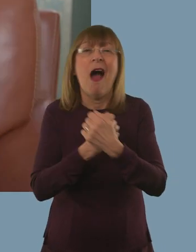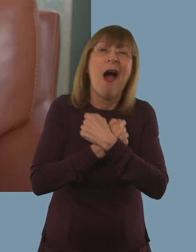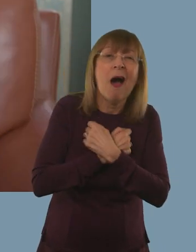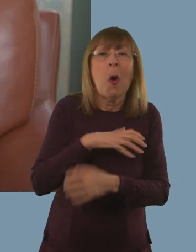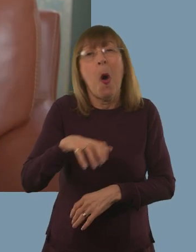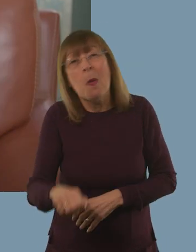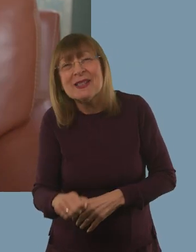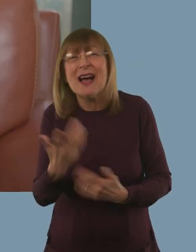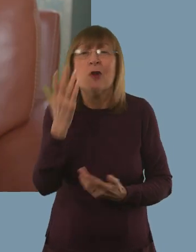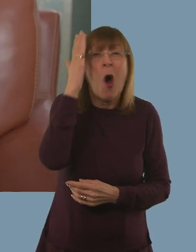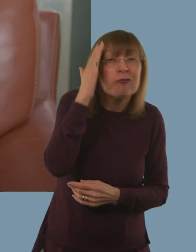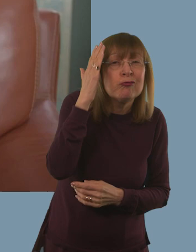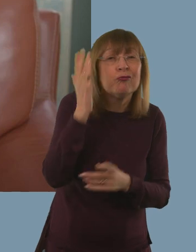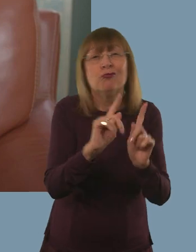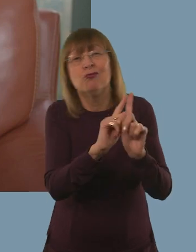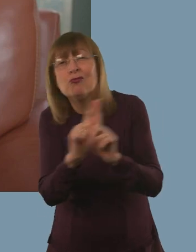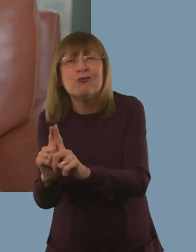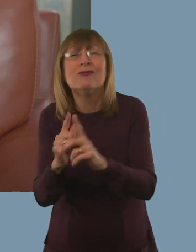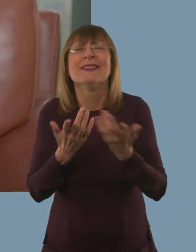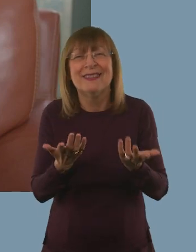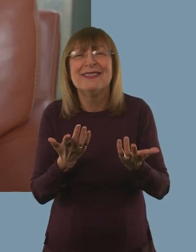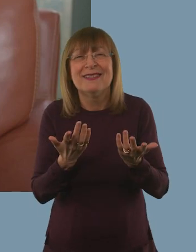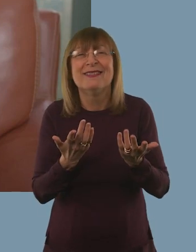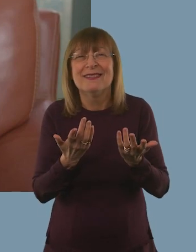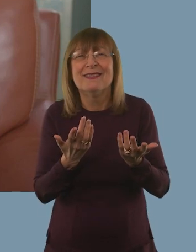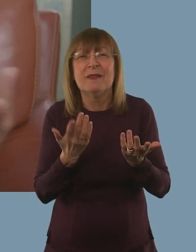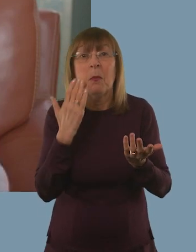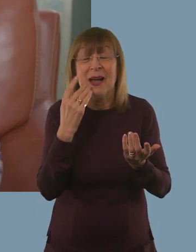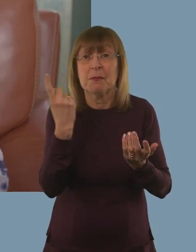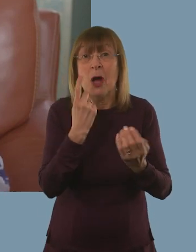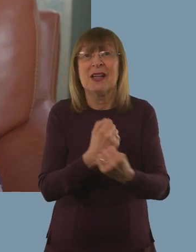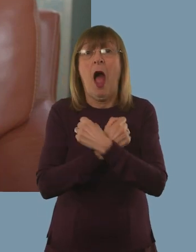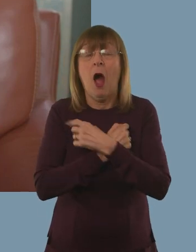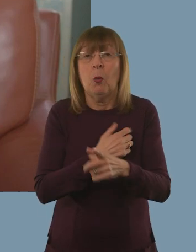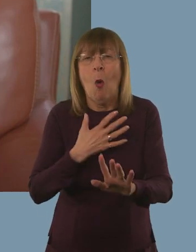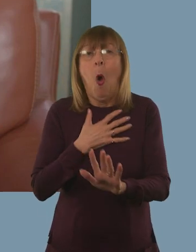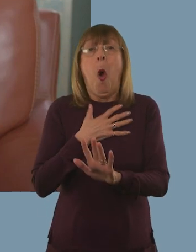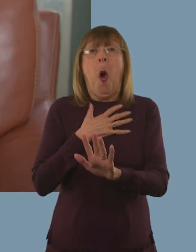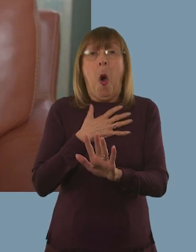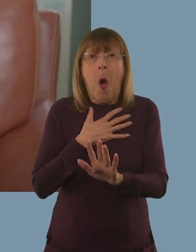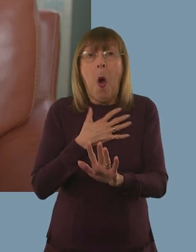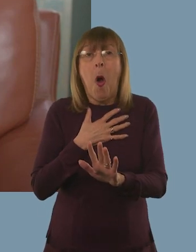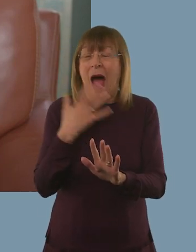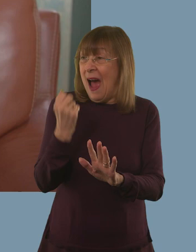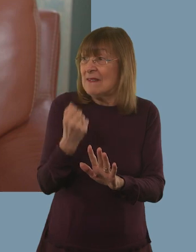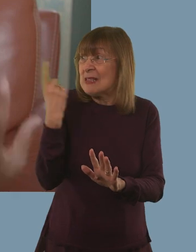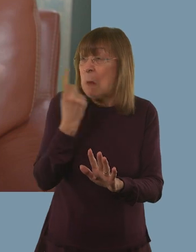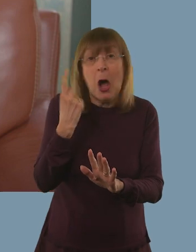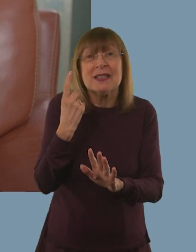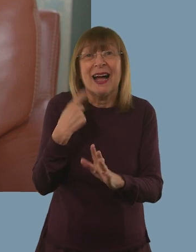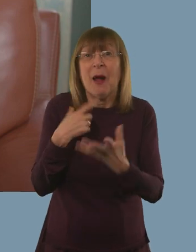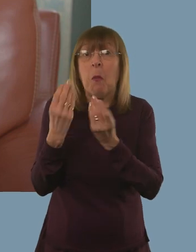a hug or holding a hand or just a stroke of a hair, those things. So just like somebody hugging you is a big deal, or